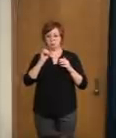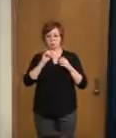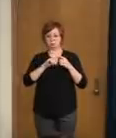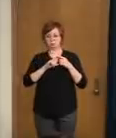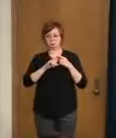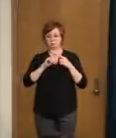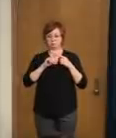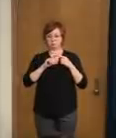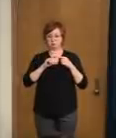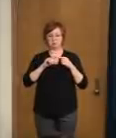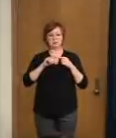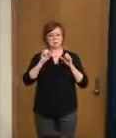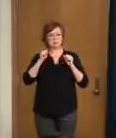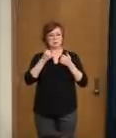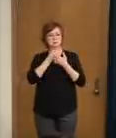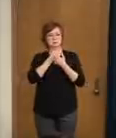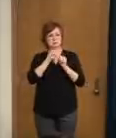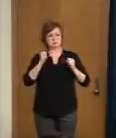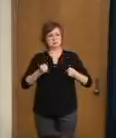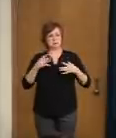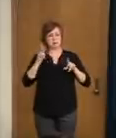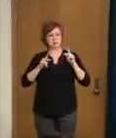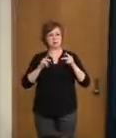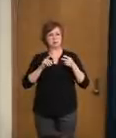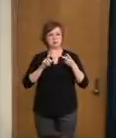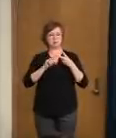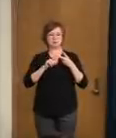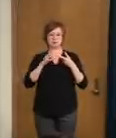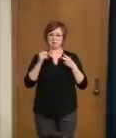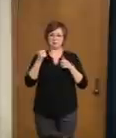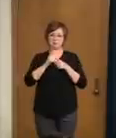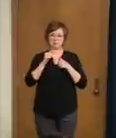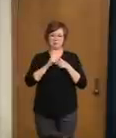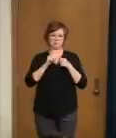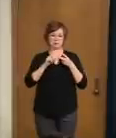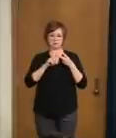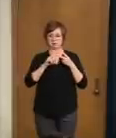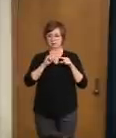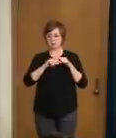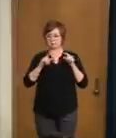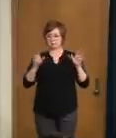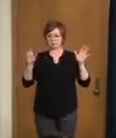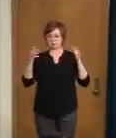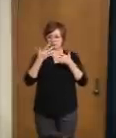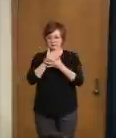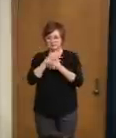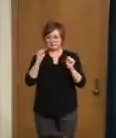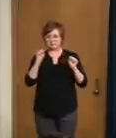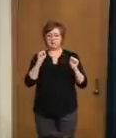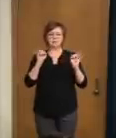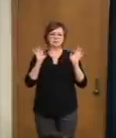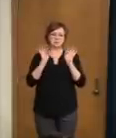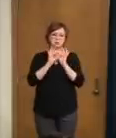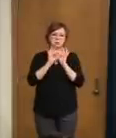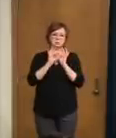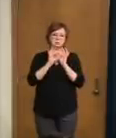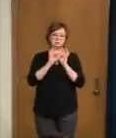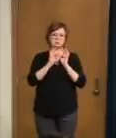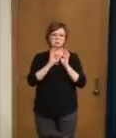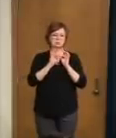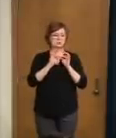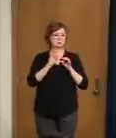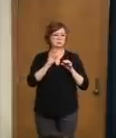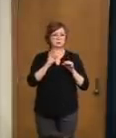and this just brings us back to why safety matters. We need to ensure a strong communication approach so that the public knows that